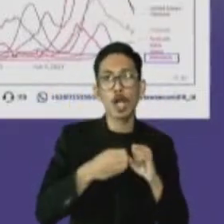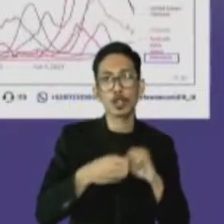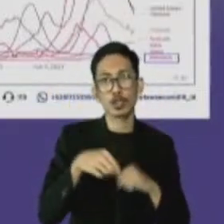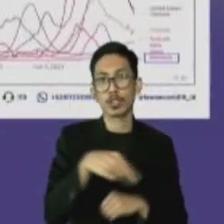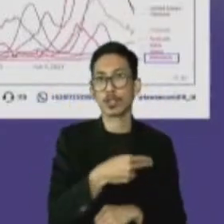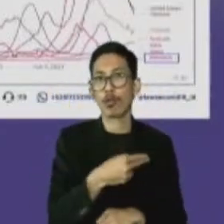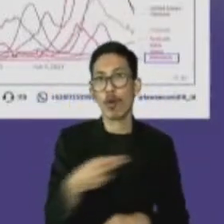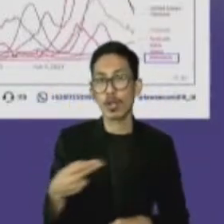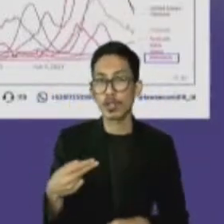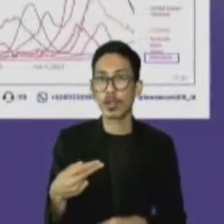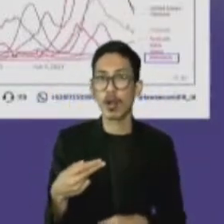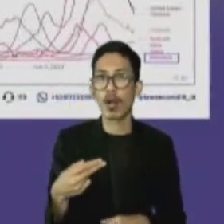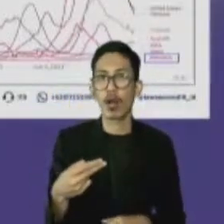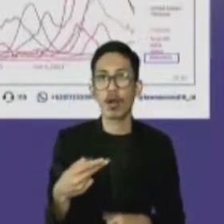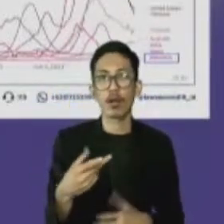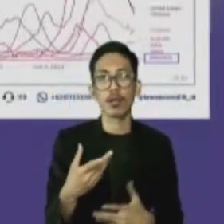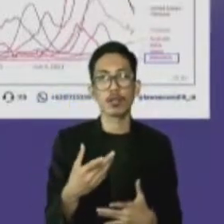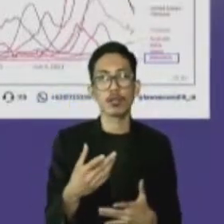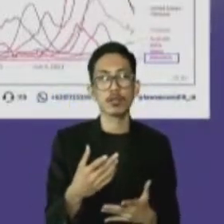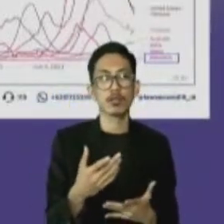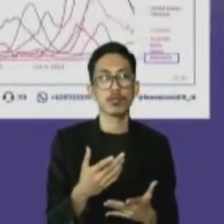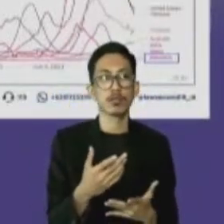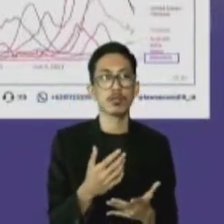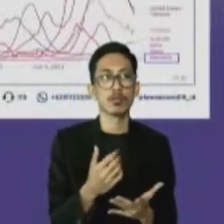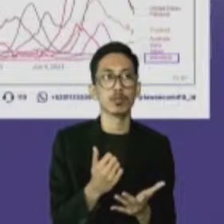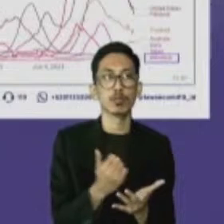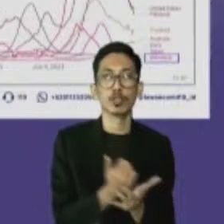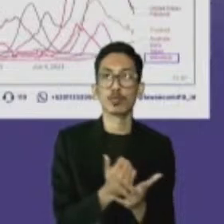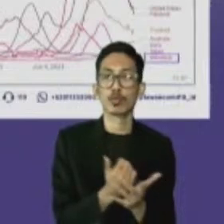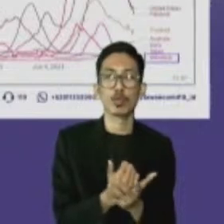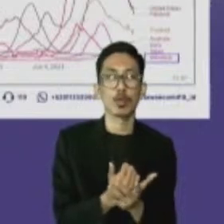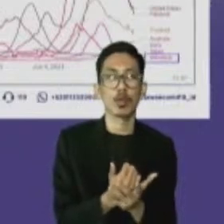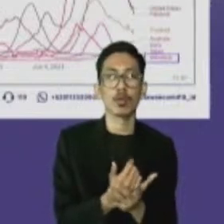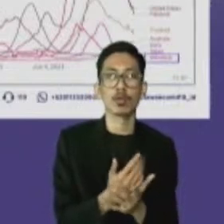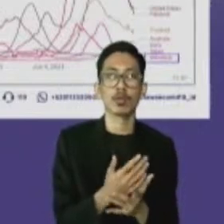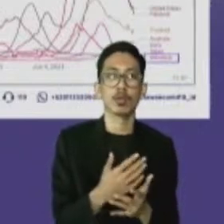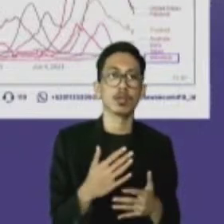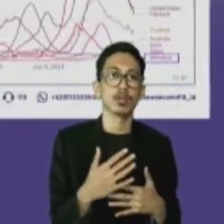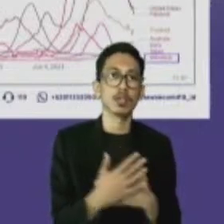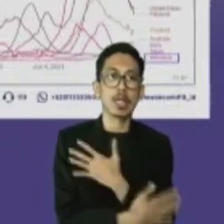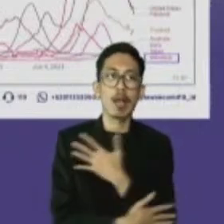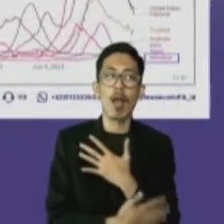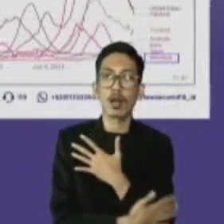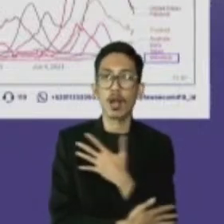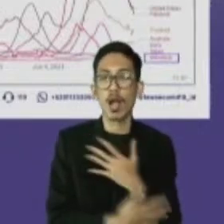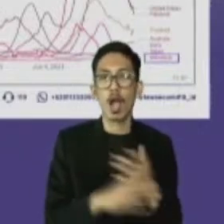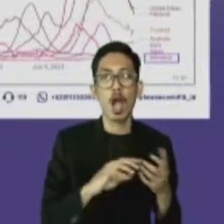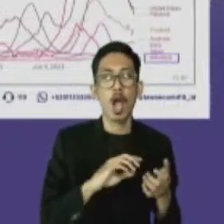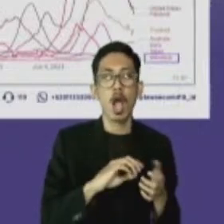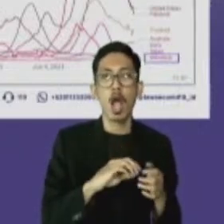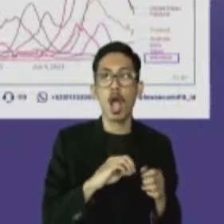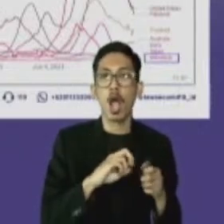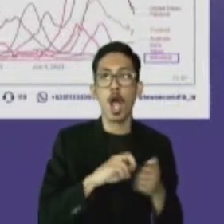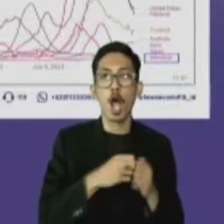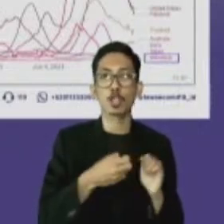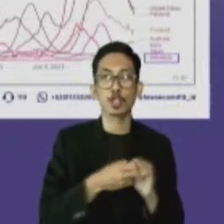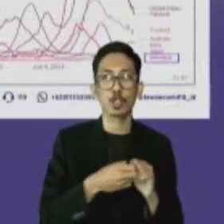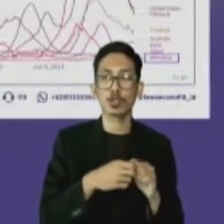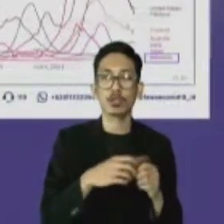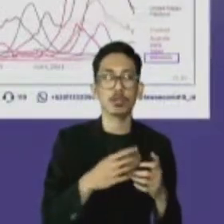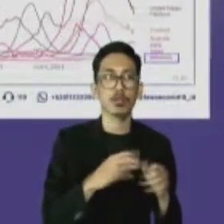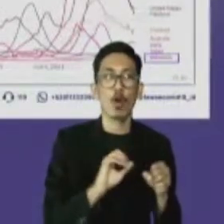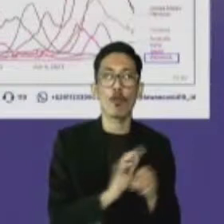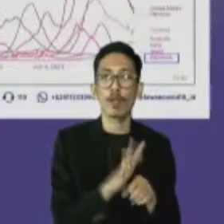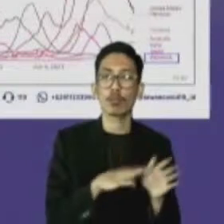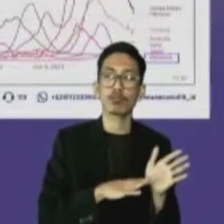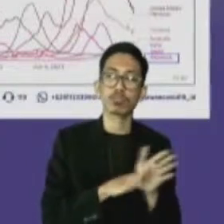Indonesia is not exclusively caused by the collective increase in the number of cases among other countries. It